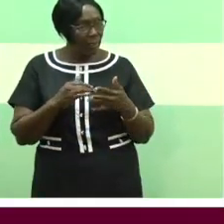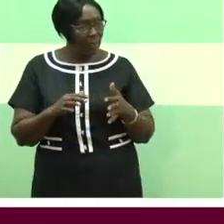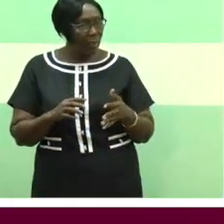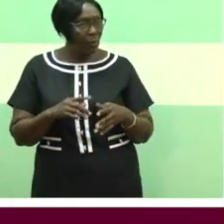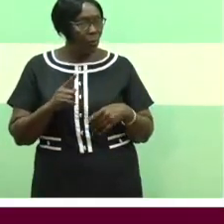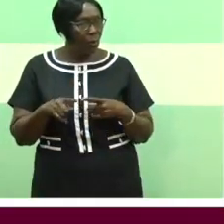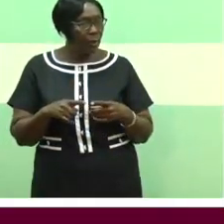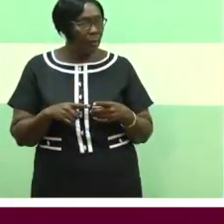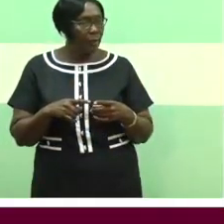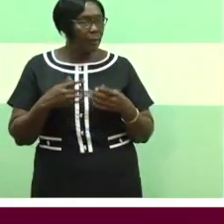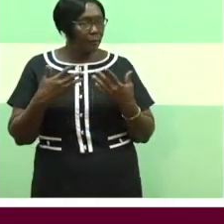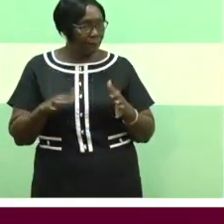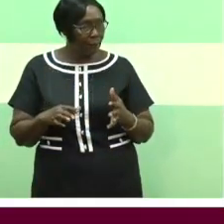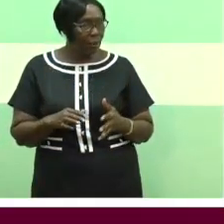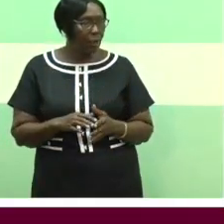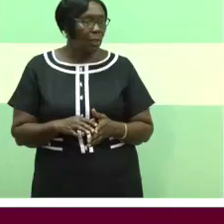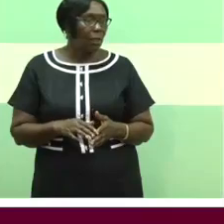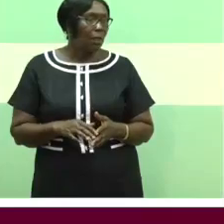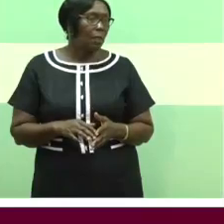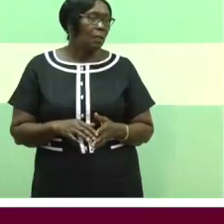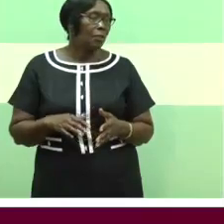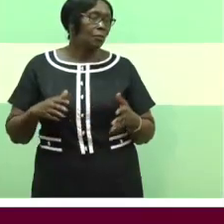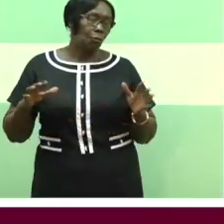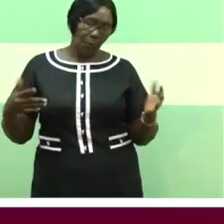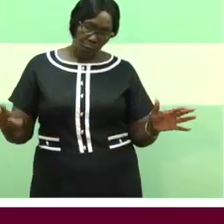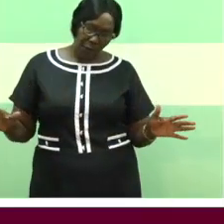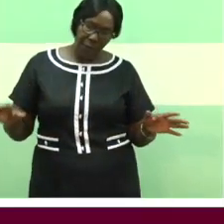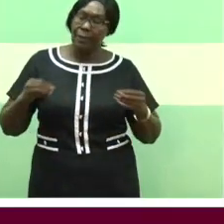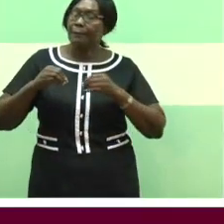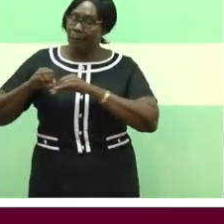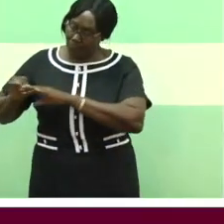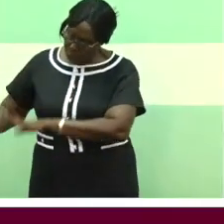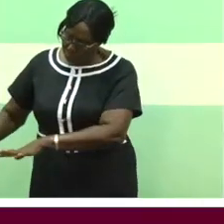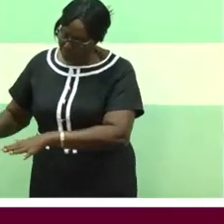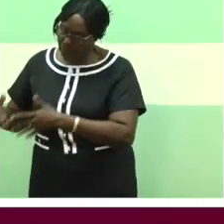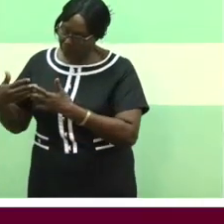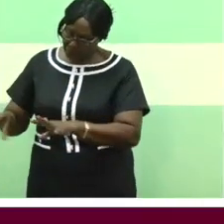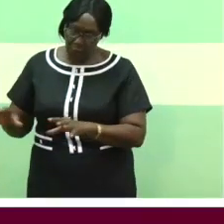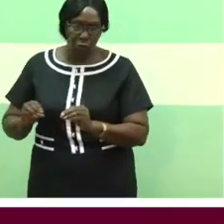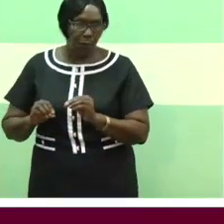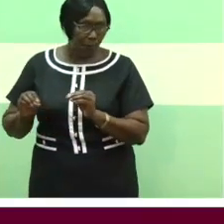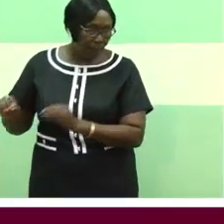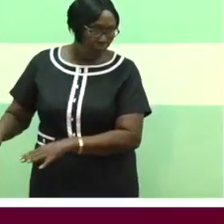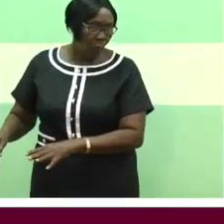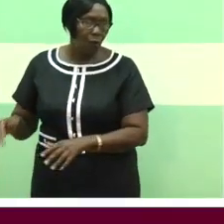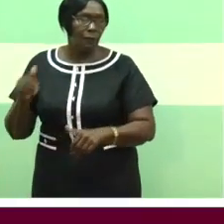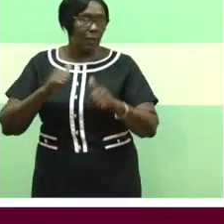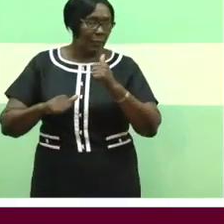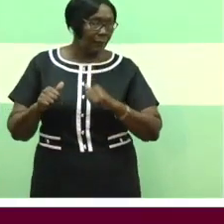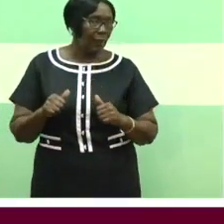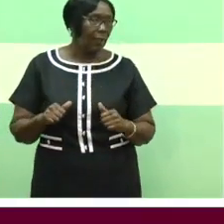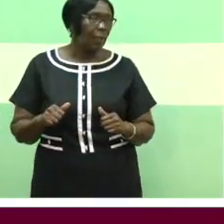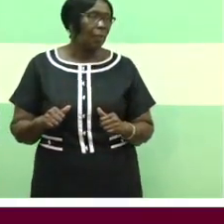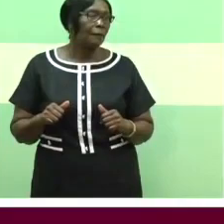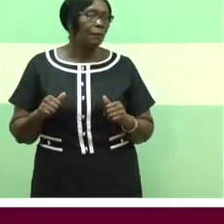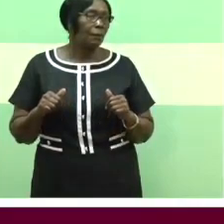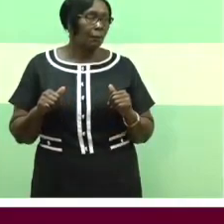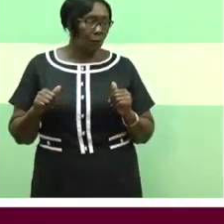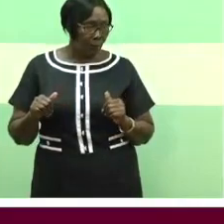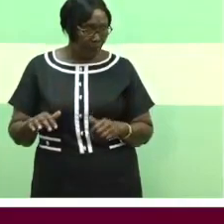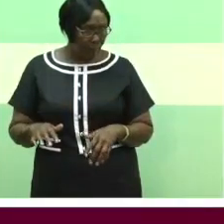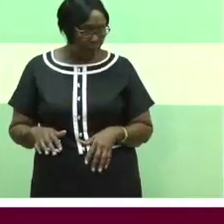the activity has been completed, you could either remove it. All right, so you remove the activity and it tells that it would have